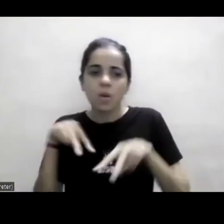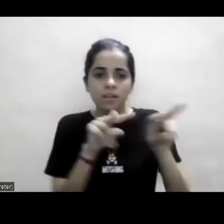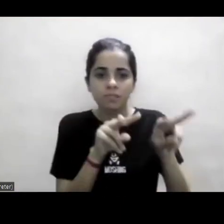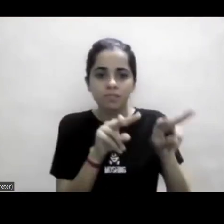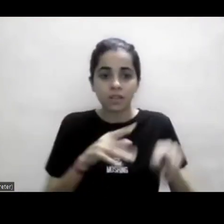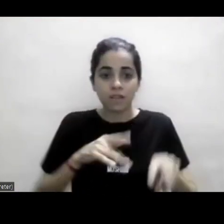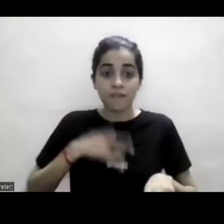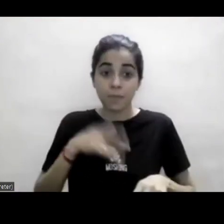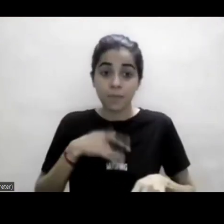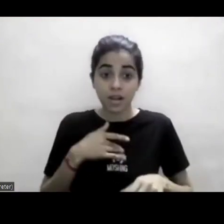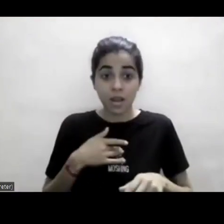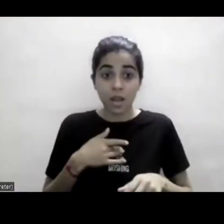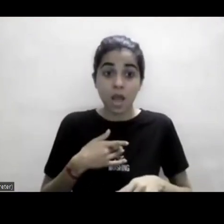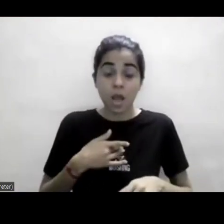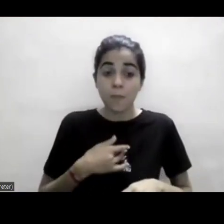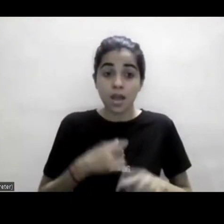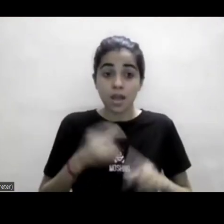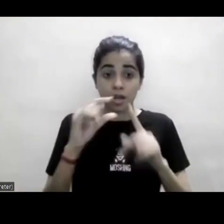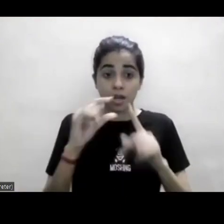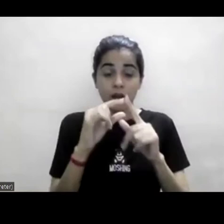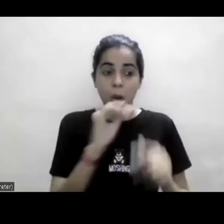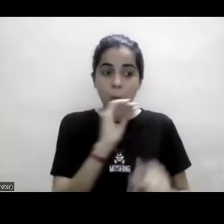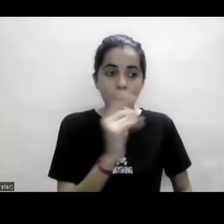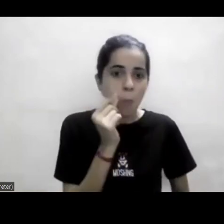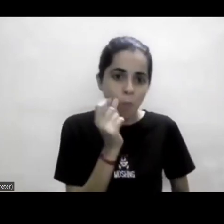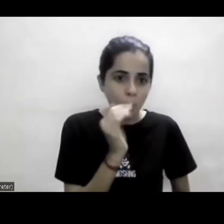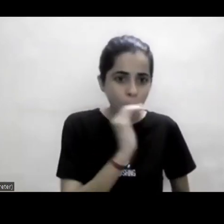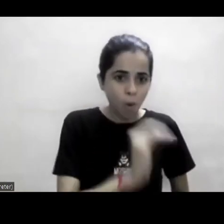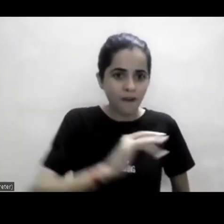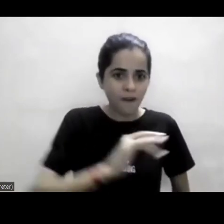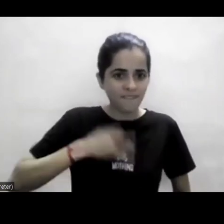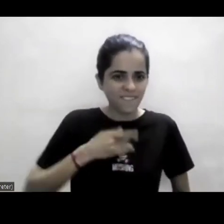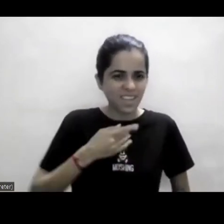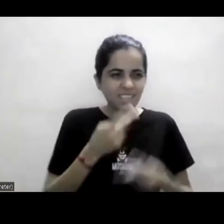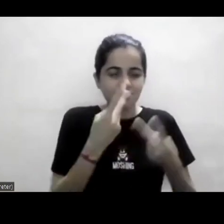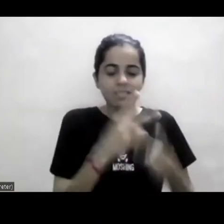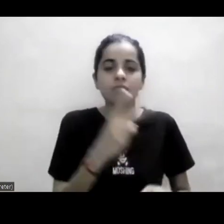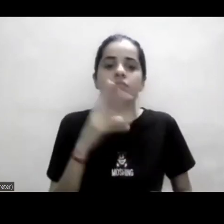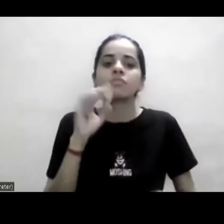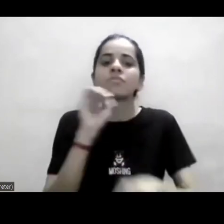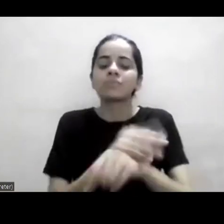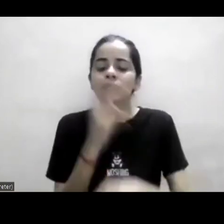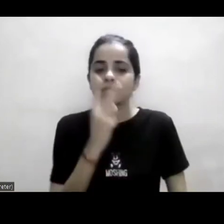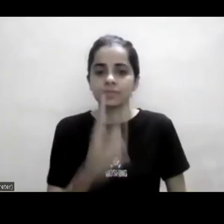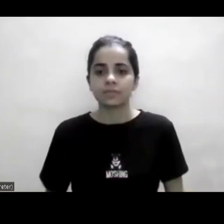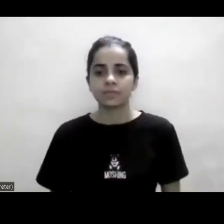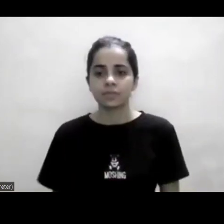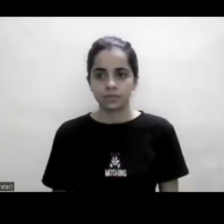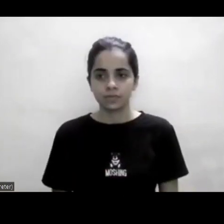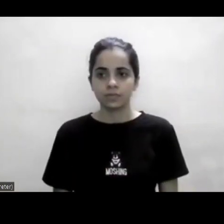but Pablo feels very differently about it. Let us just watch it.